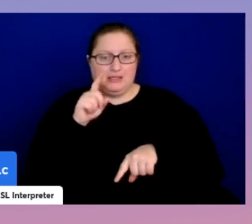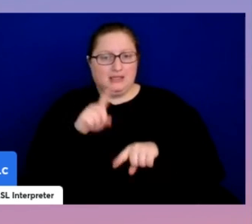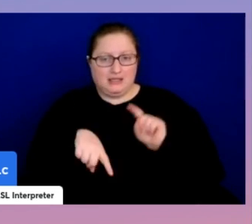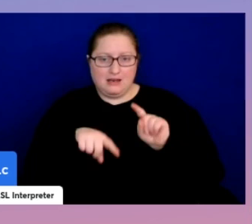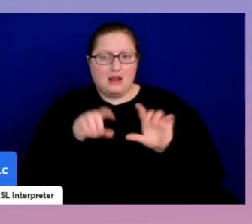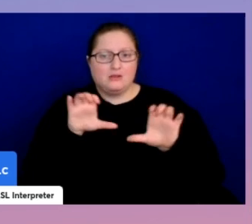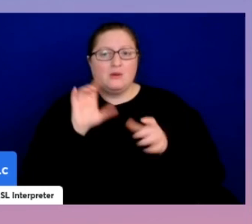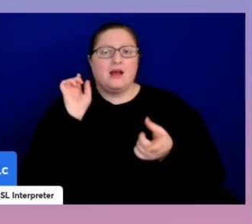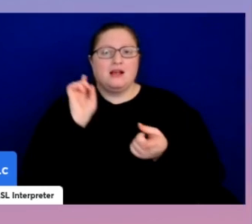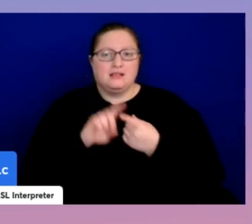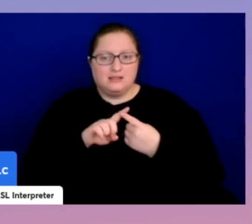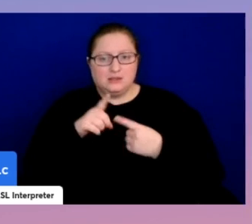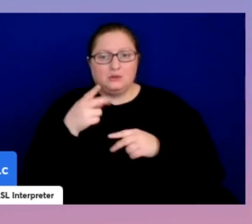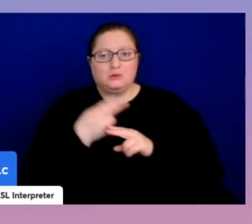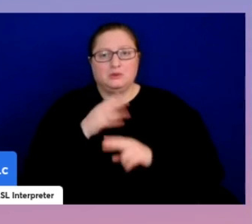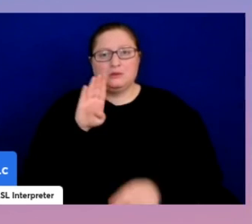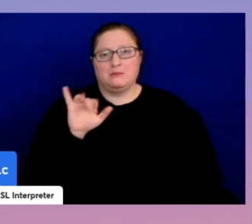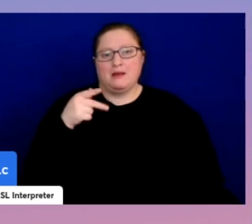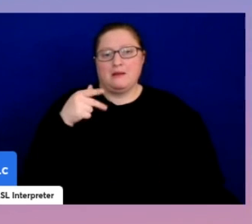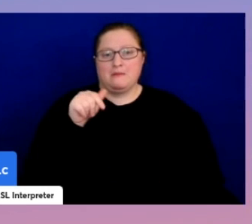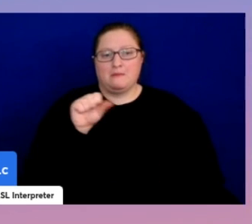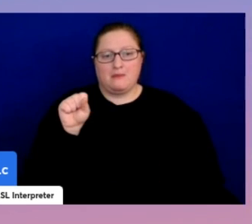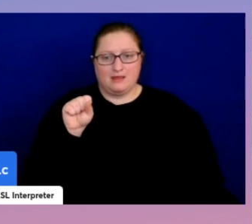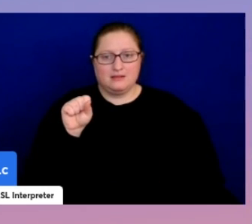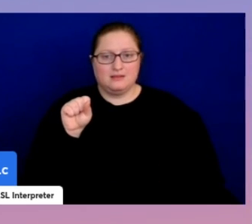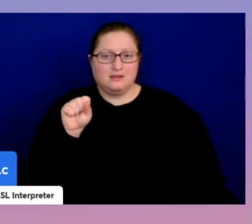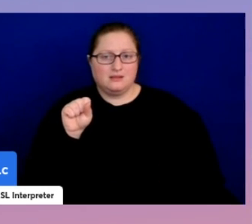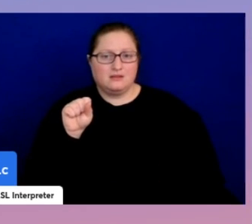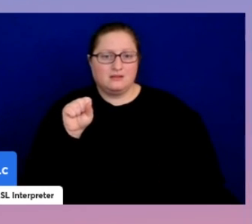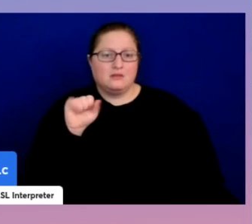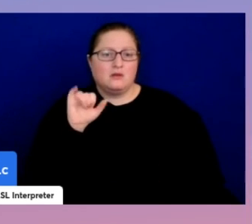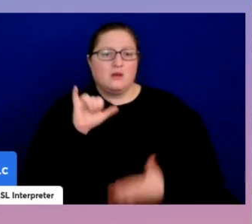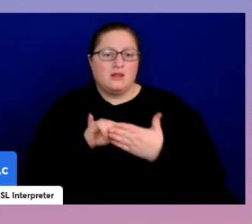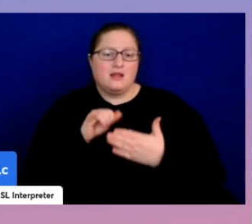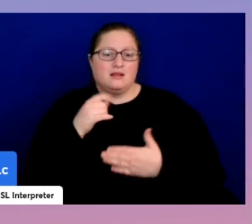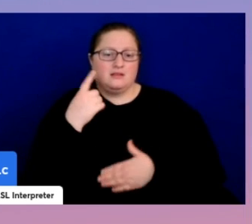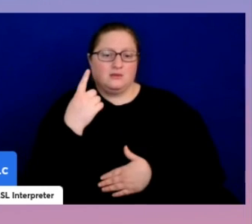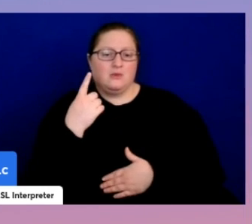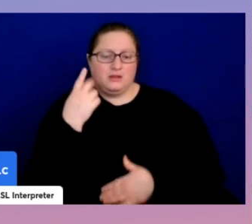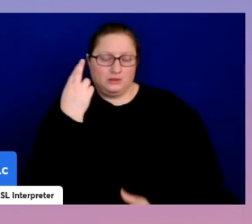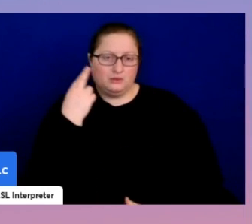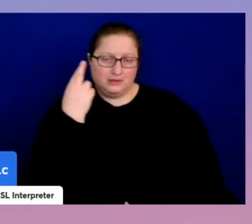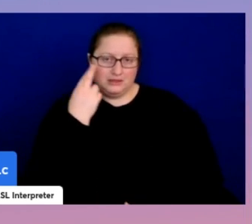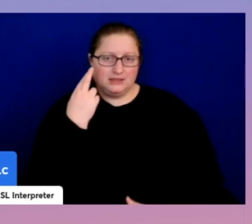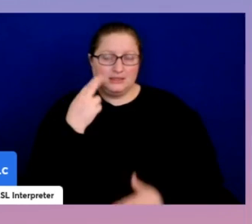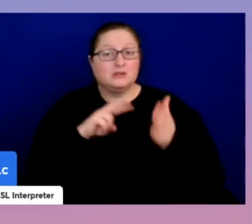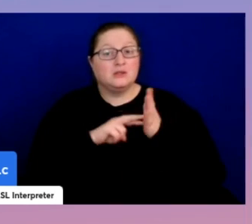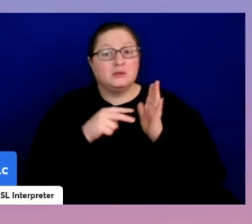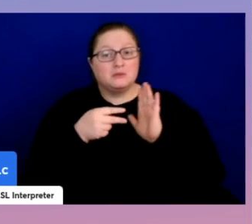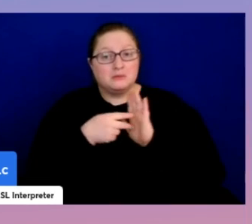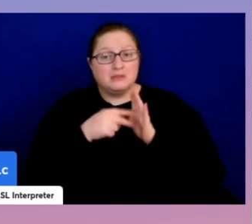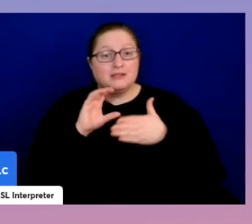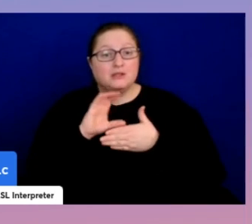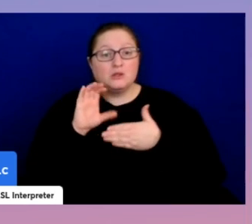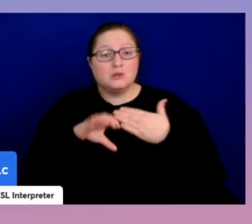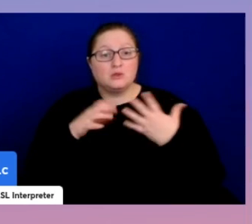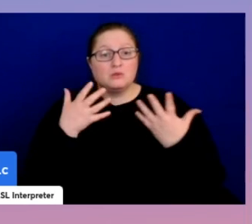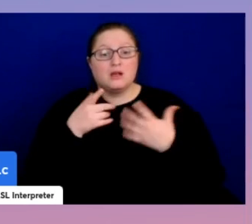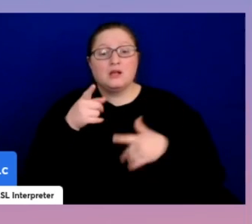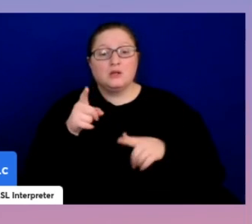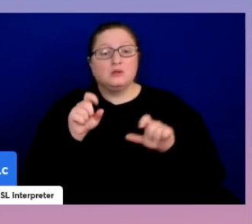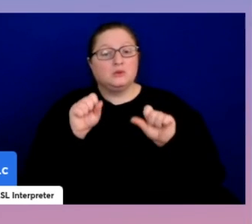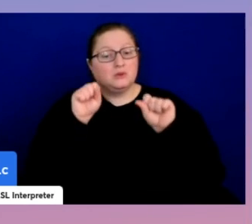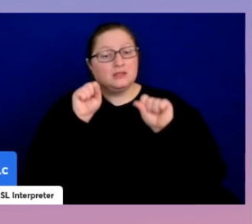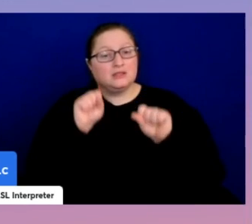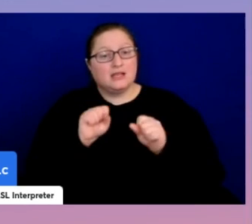until we use bypass from the encrypt. So this is what we did. So that means conclusion is you can encrypt